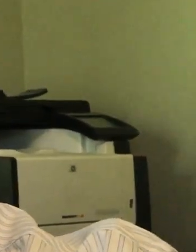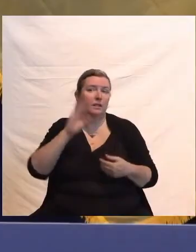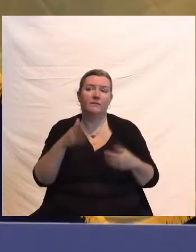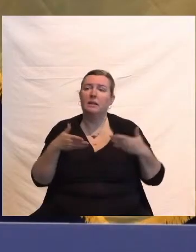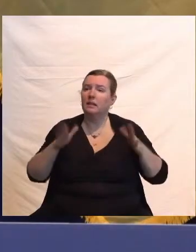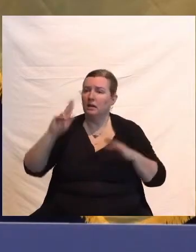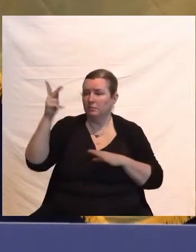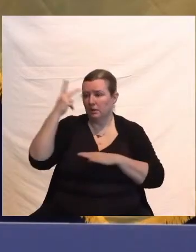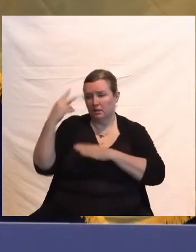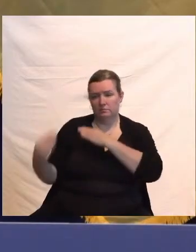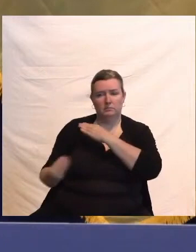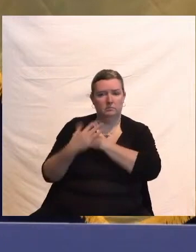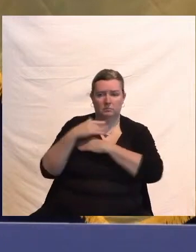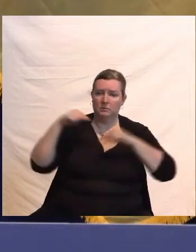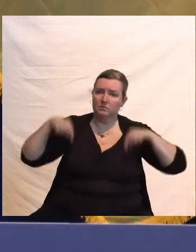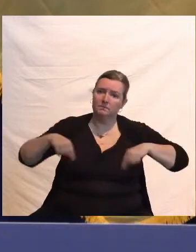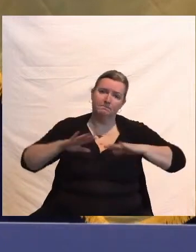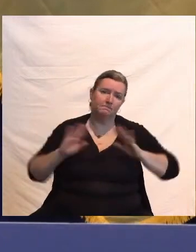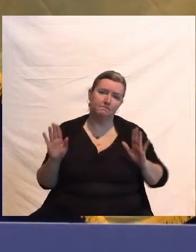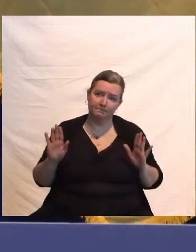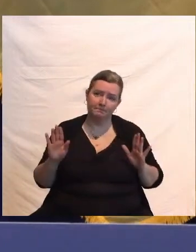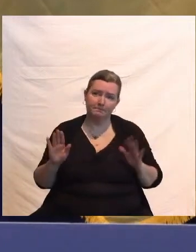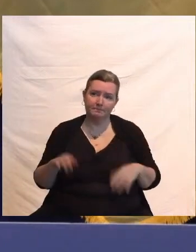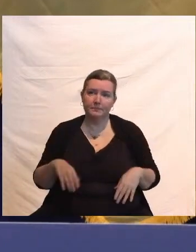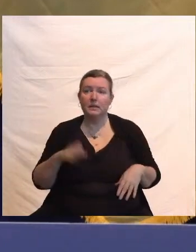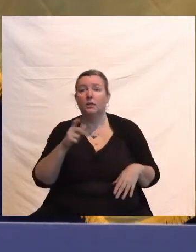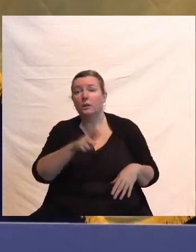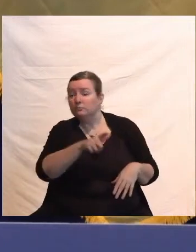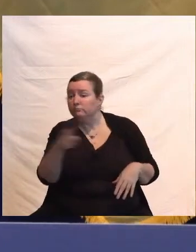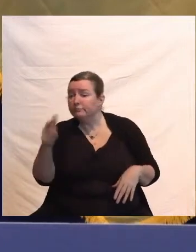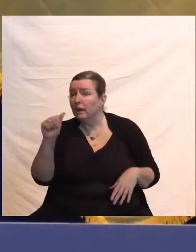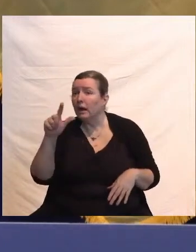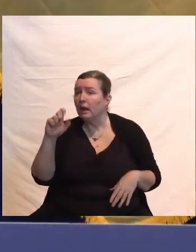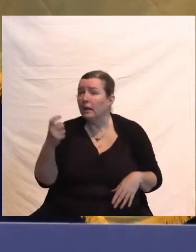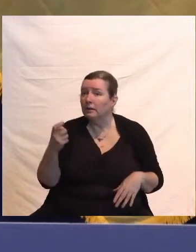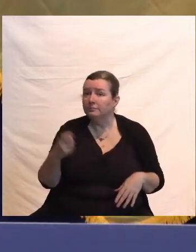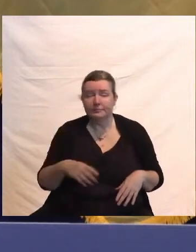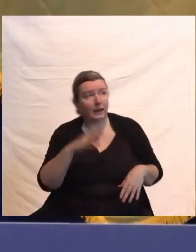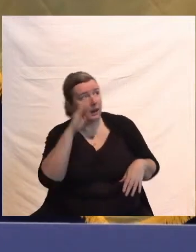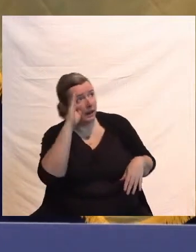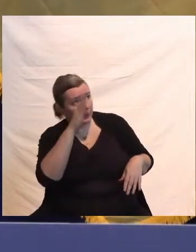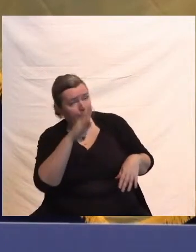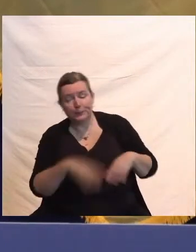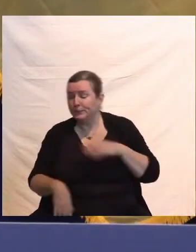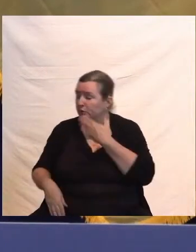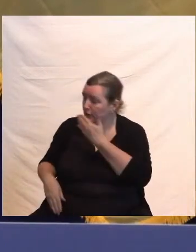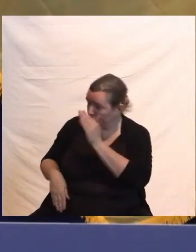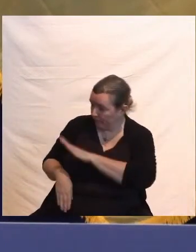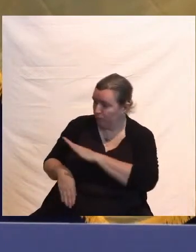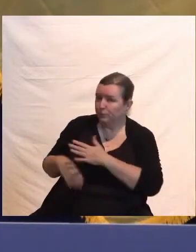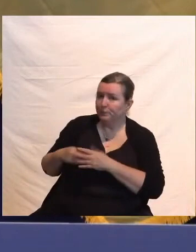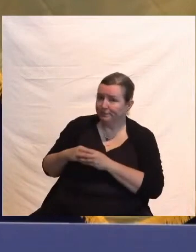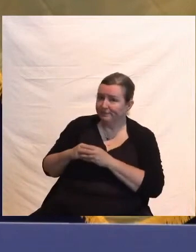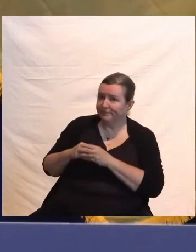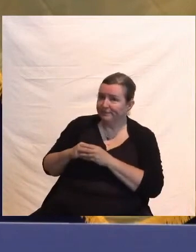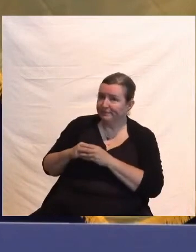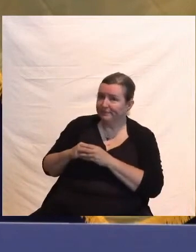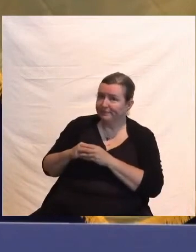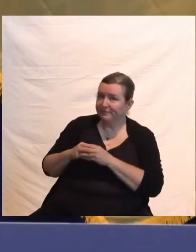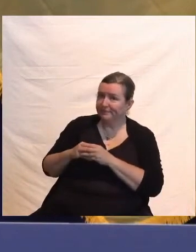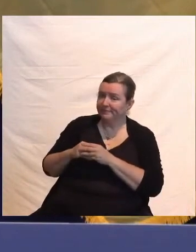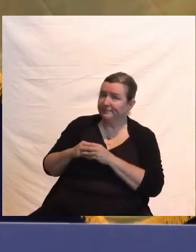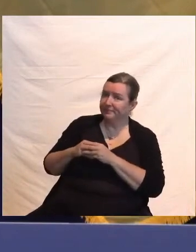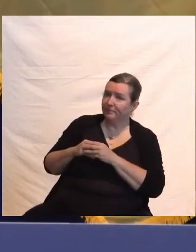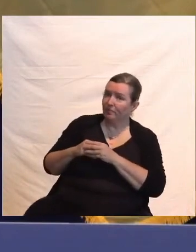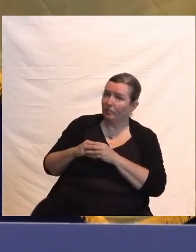on. Alex, how are you? Hi, Governor, good afternoon. Good afternoon. Glad Alejandro with NJ2AS News.